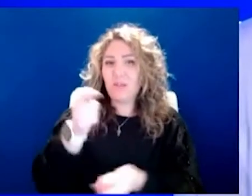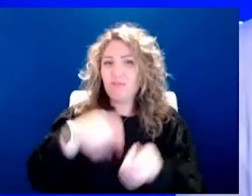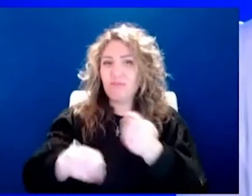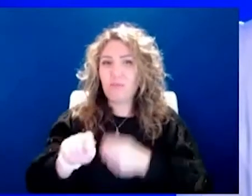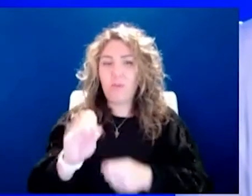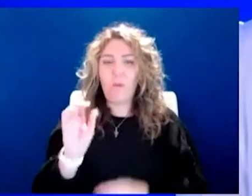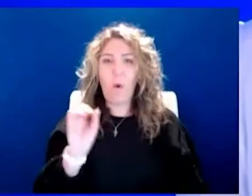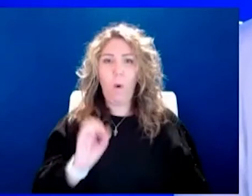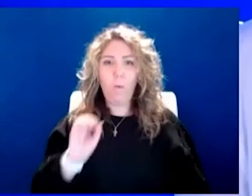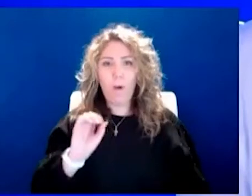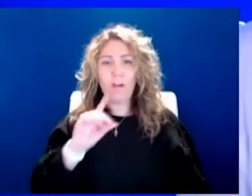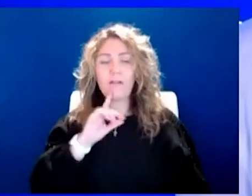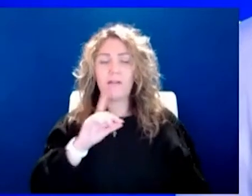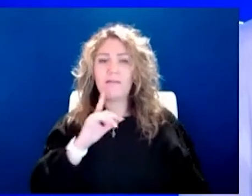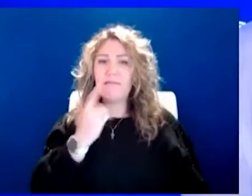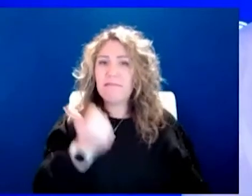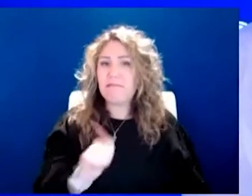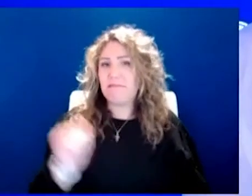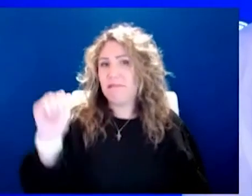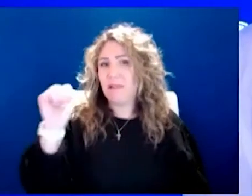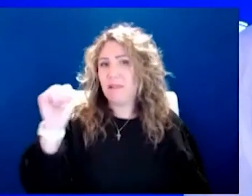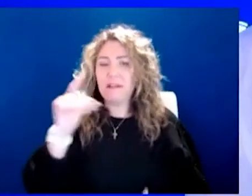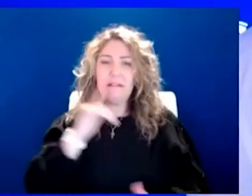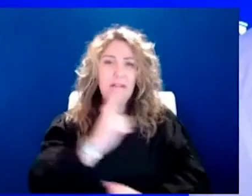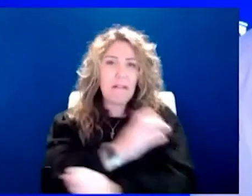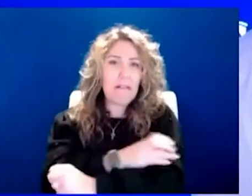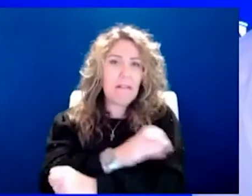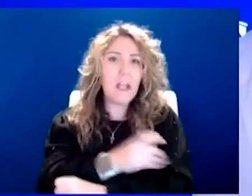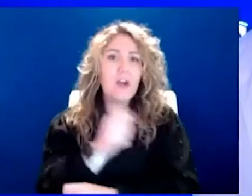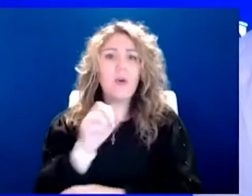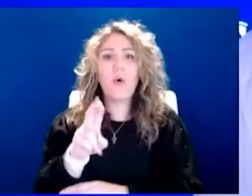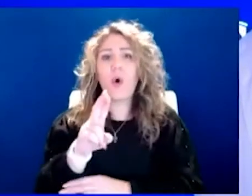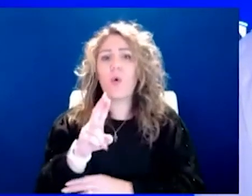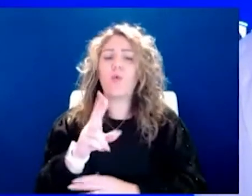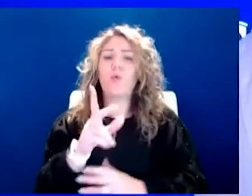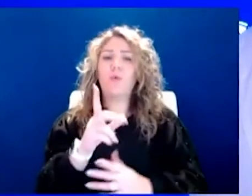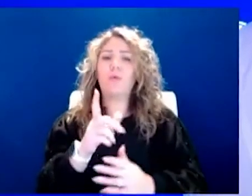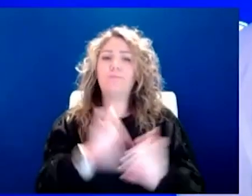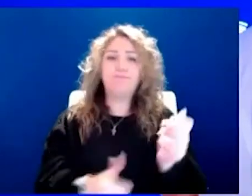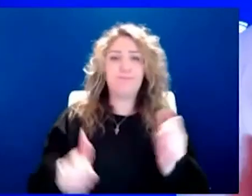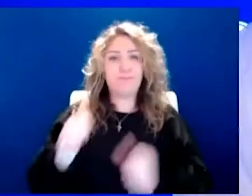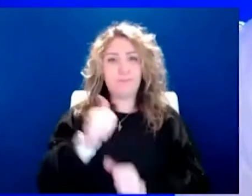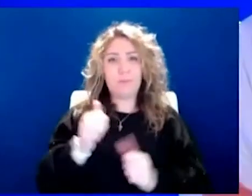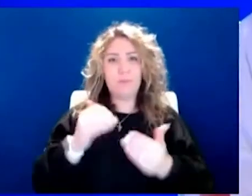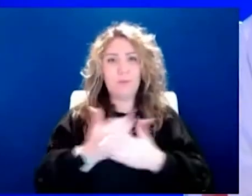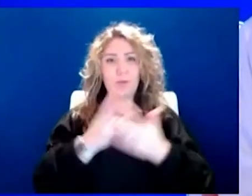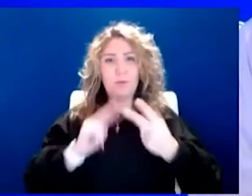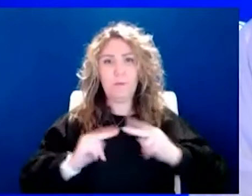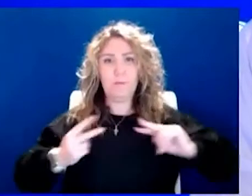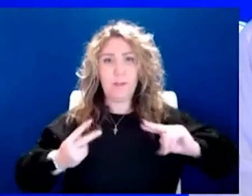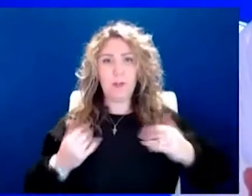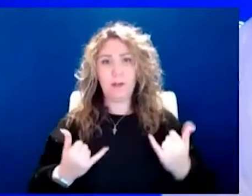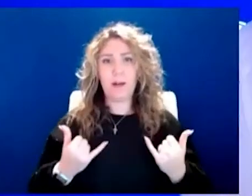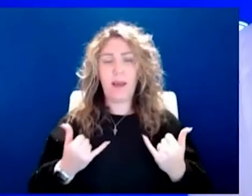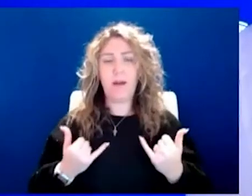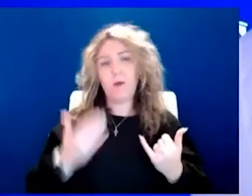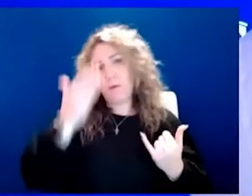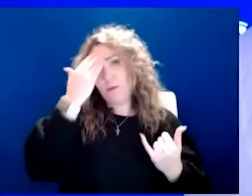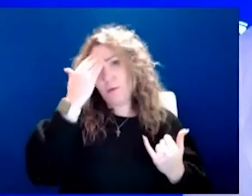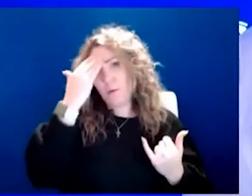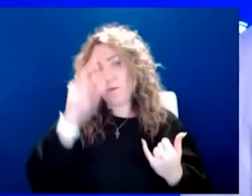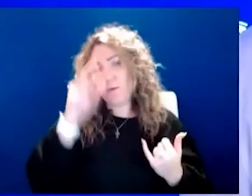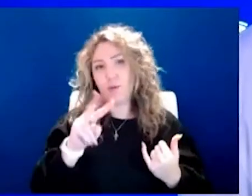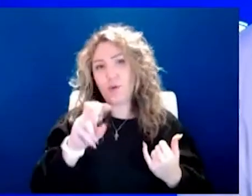any clinically significant or prevalent variant right now. We know that there was a news report